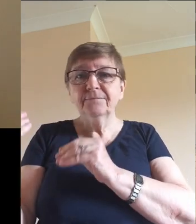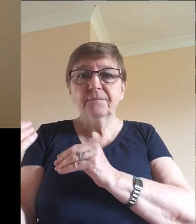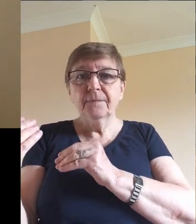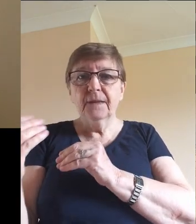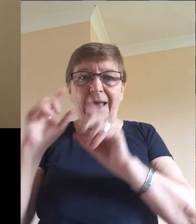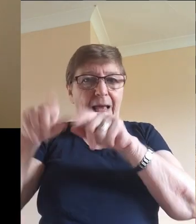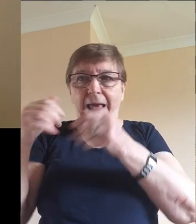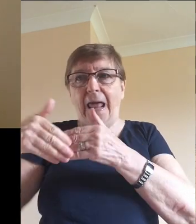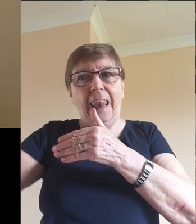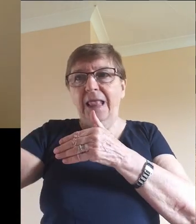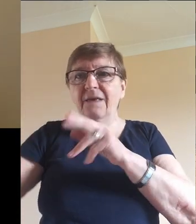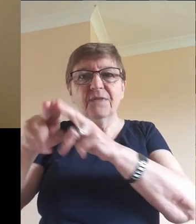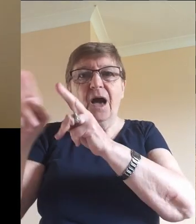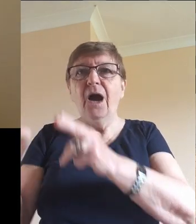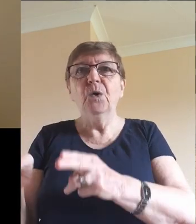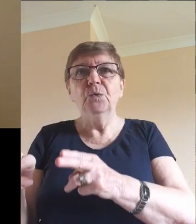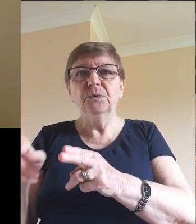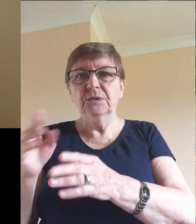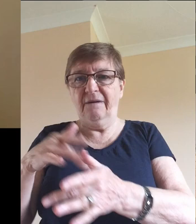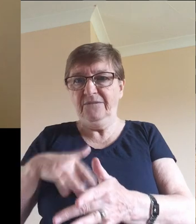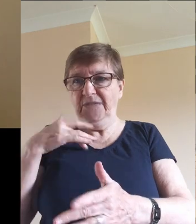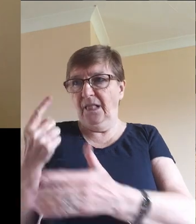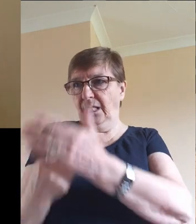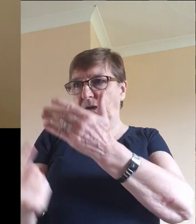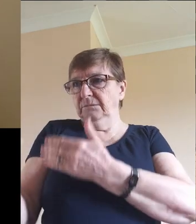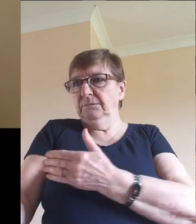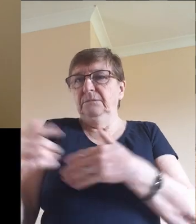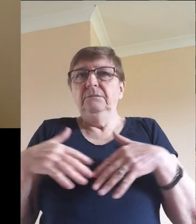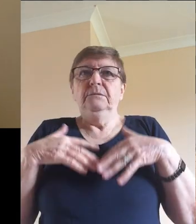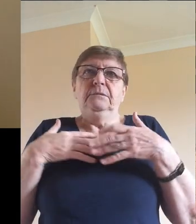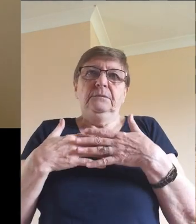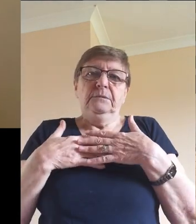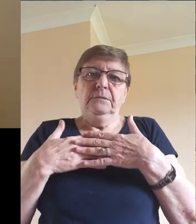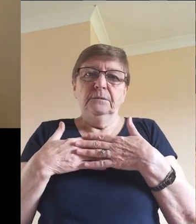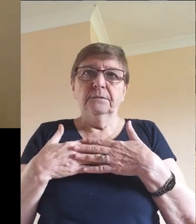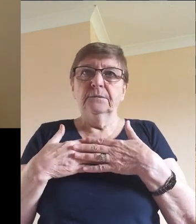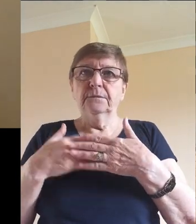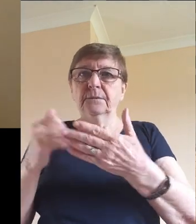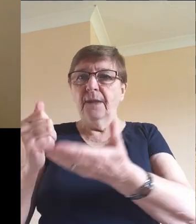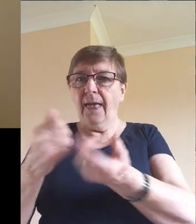alone. Help us to share the love you have shown for us.